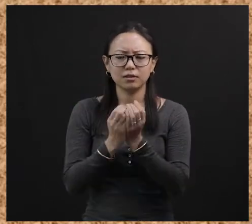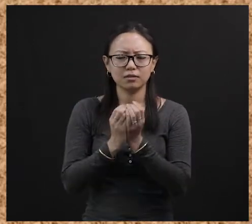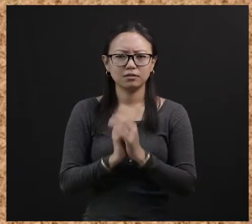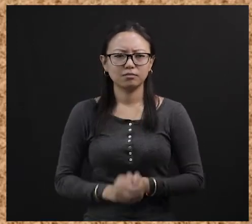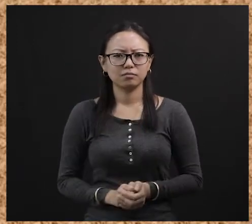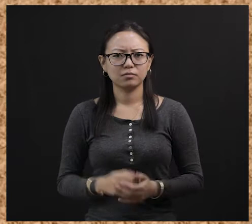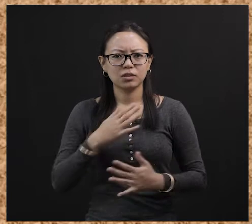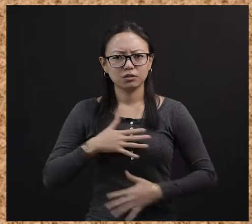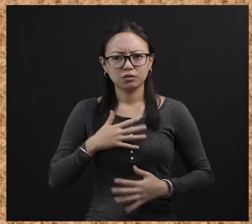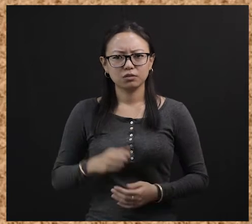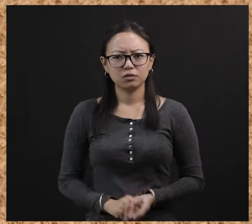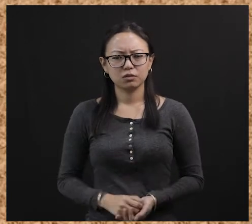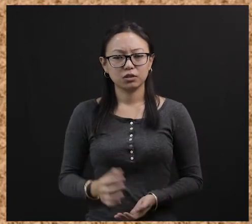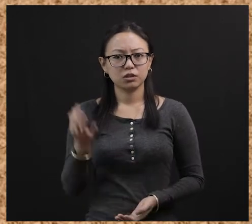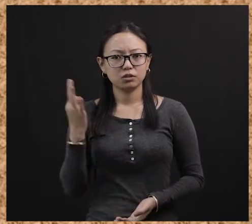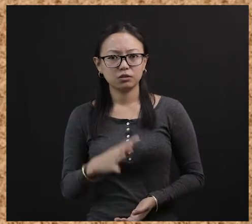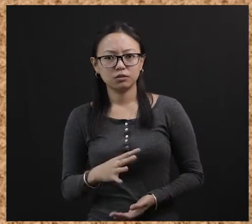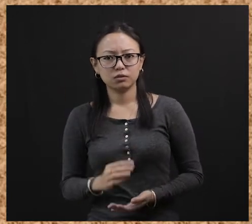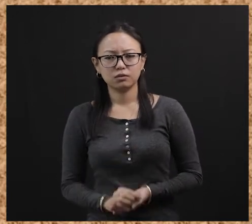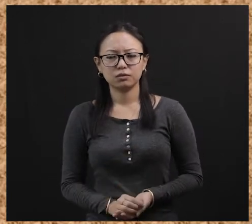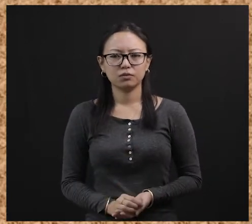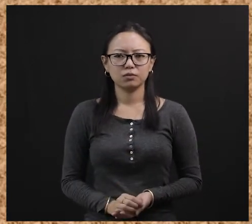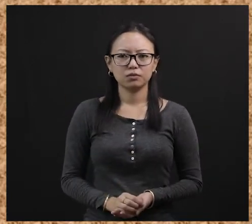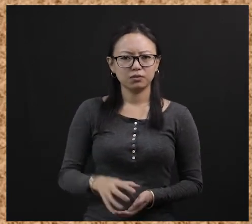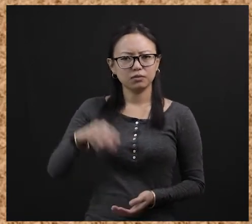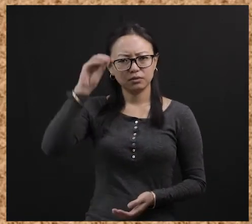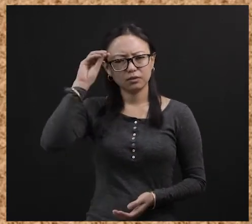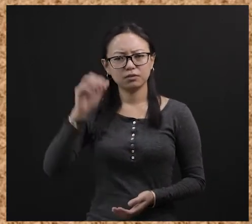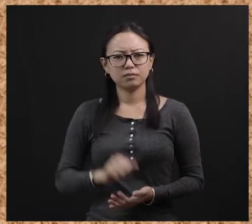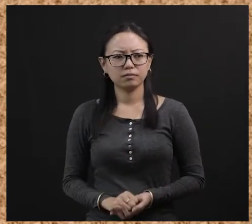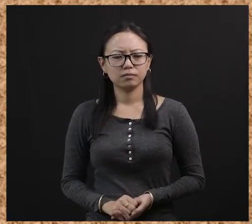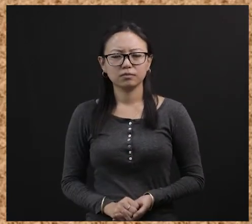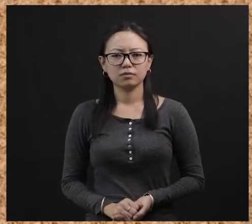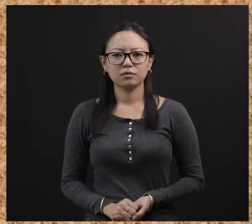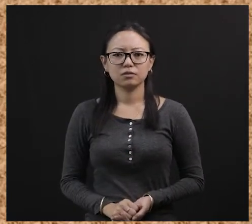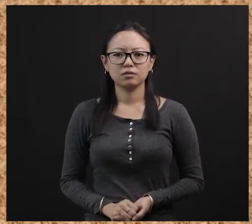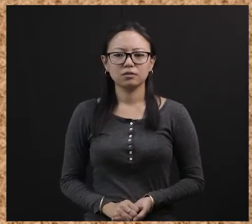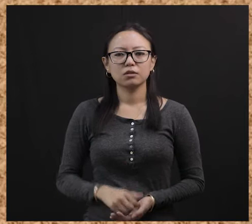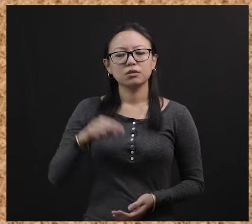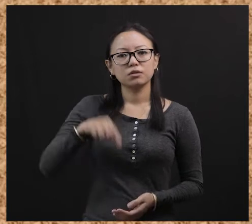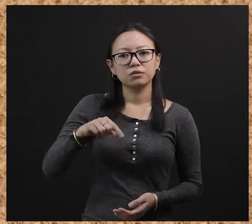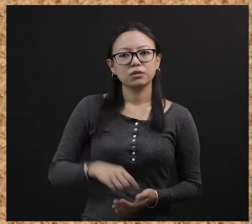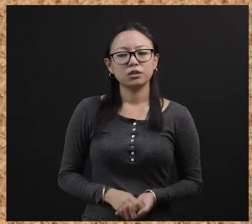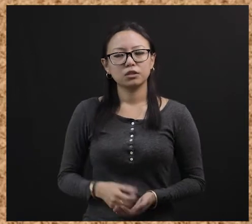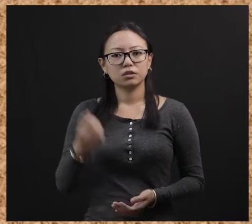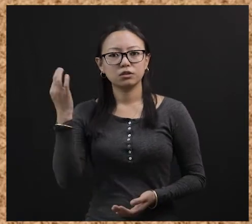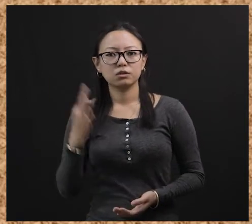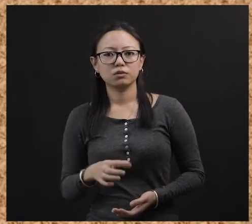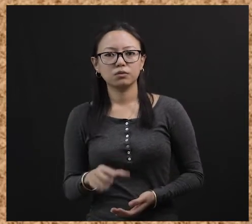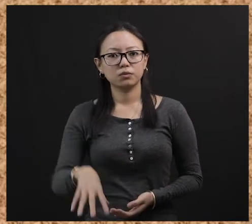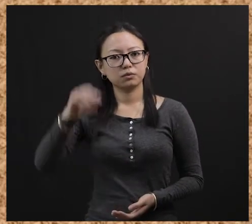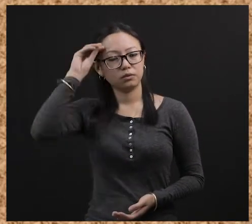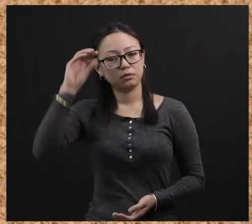new. You must be too, right? So, children, let us learn something new again today, okay?